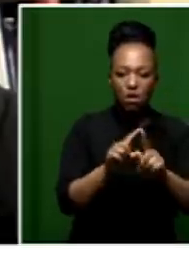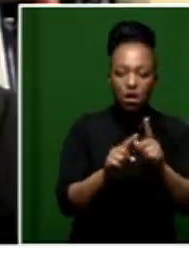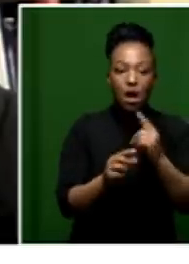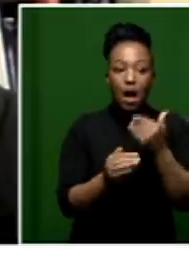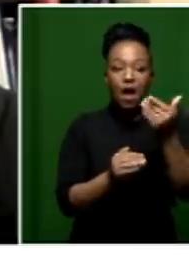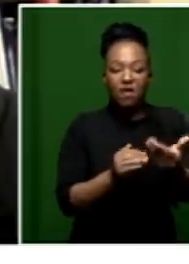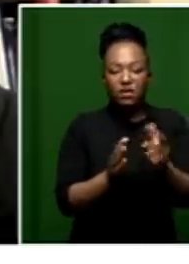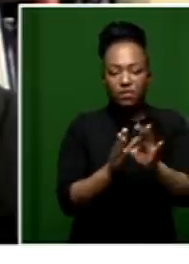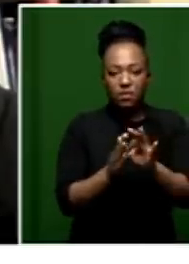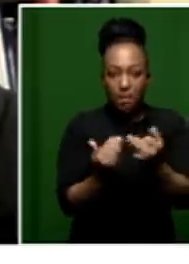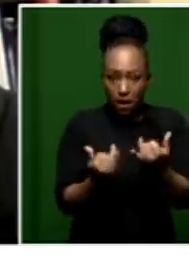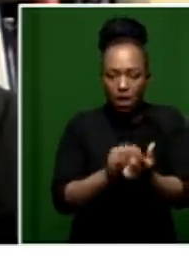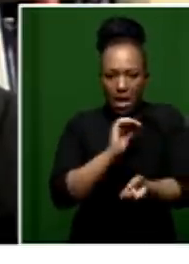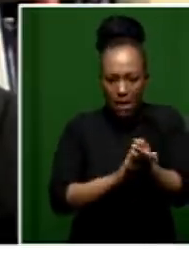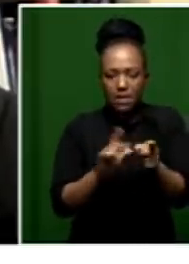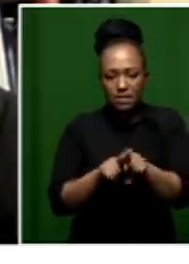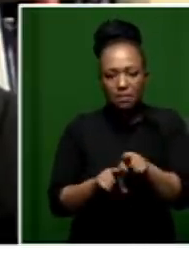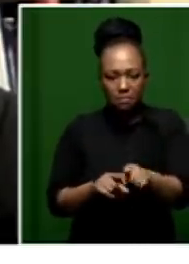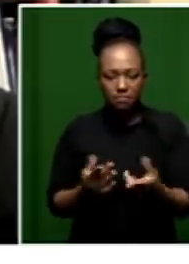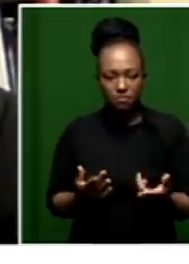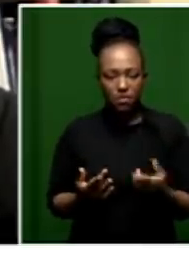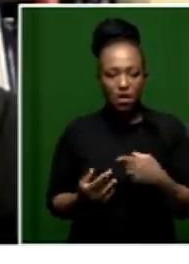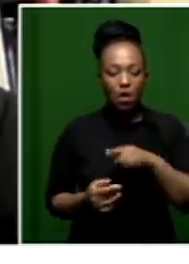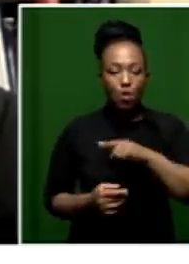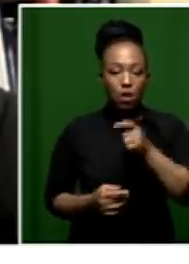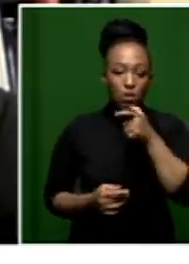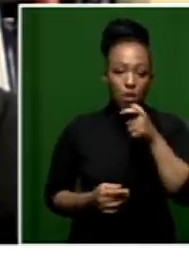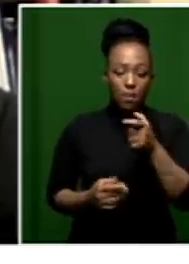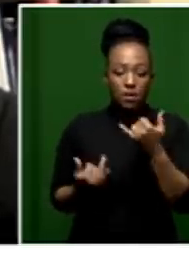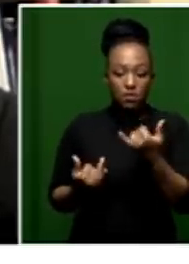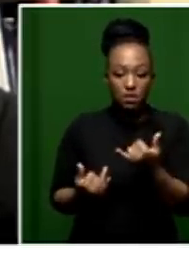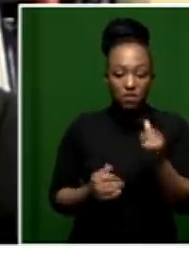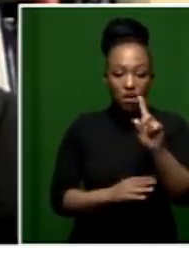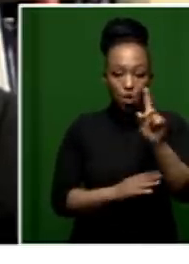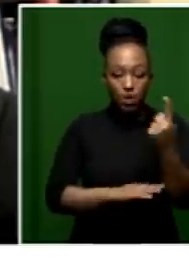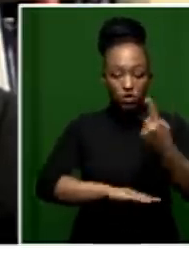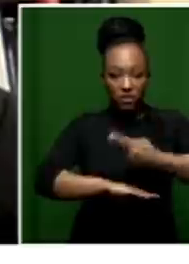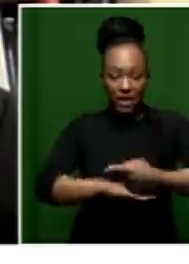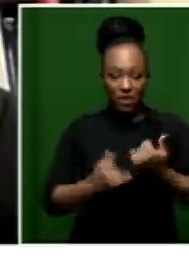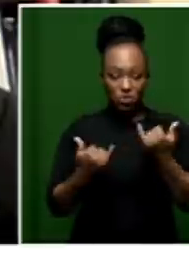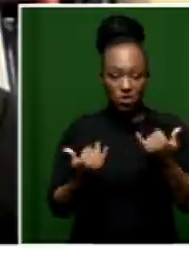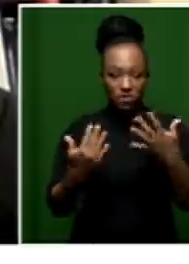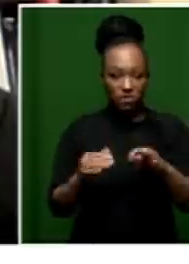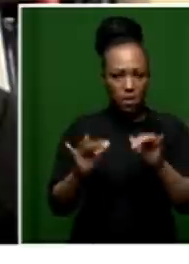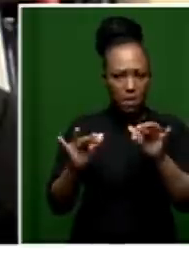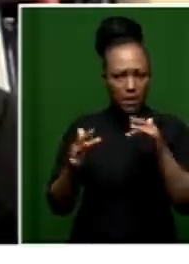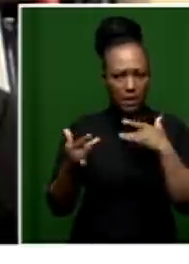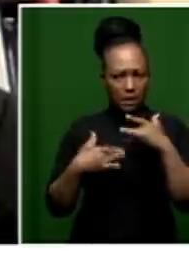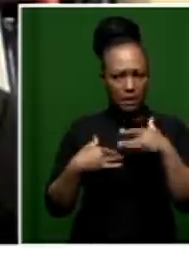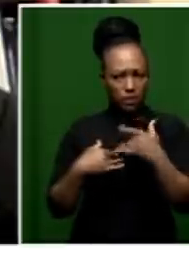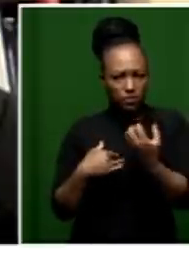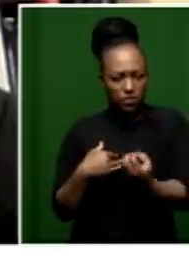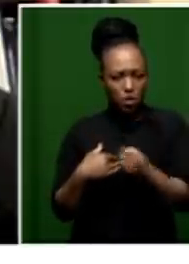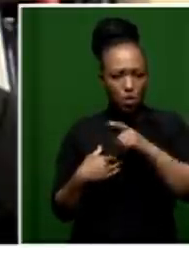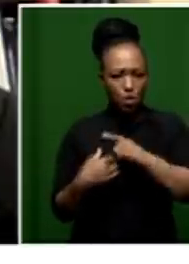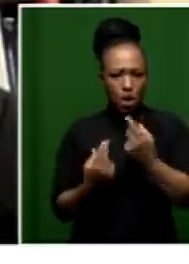seeing play out right now. And just looking at some of the comments coming through in response to our question of the day as to whether people are concerned